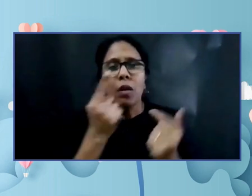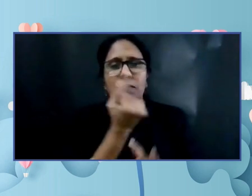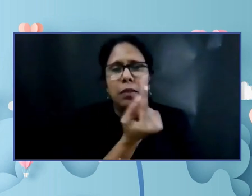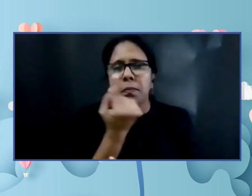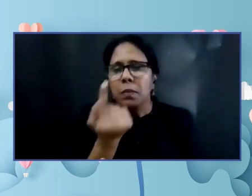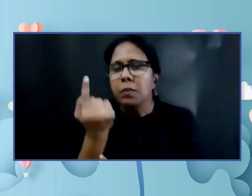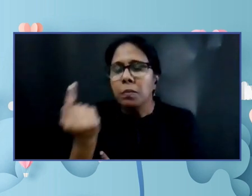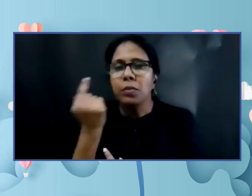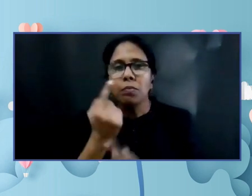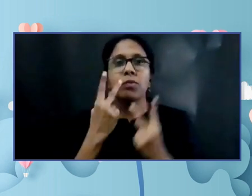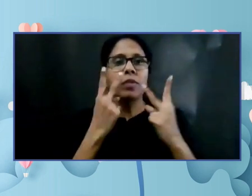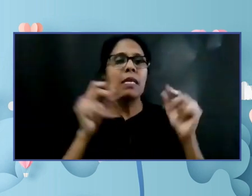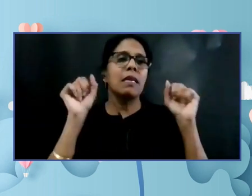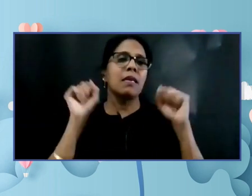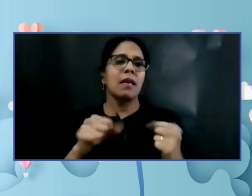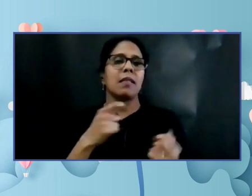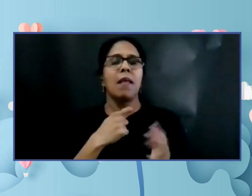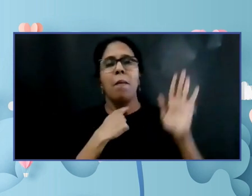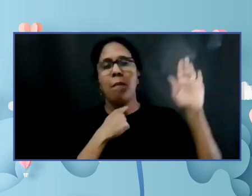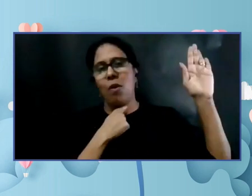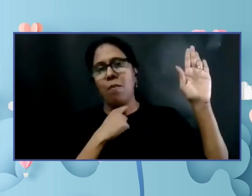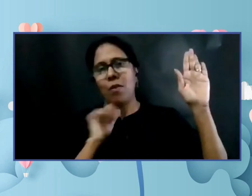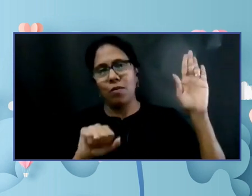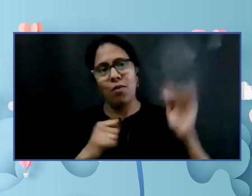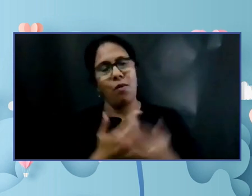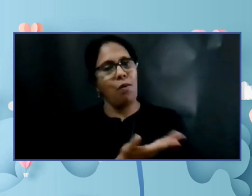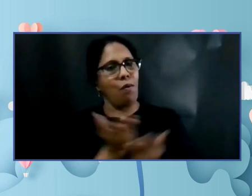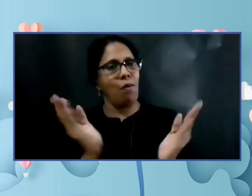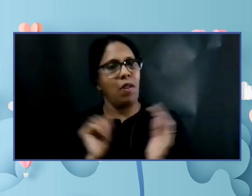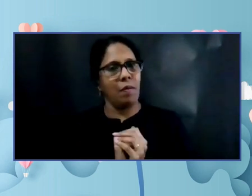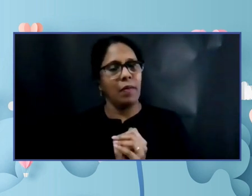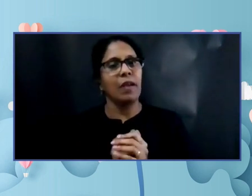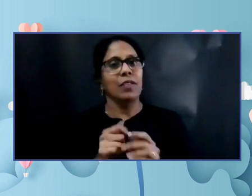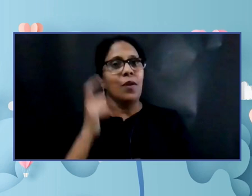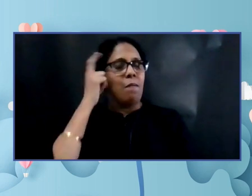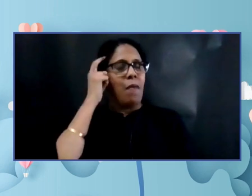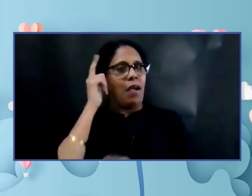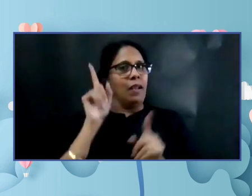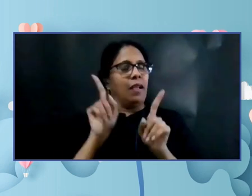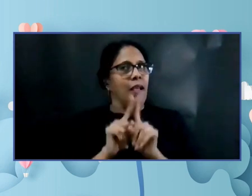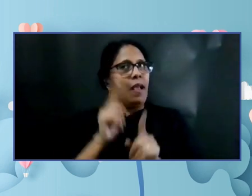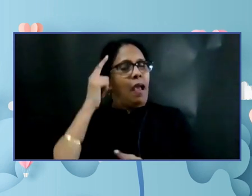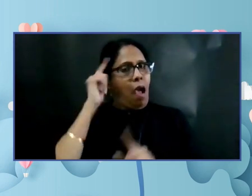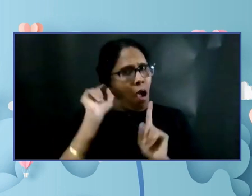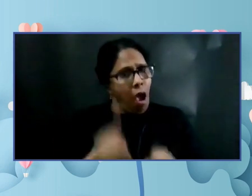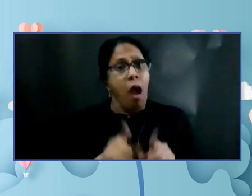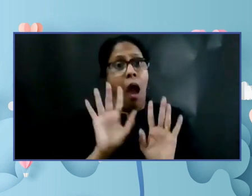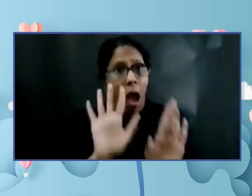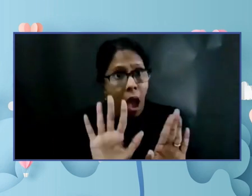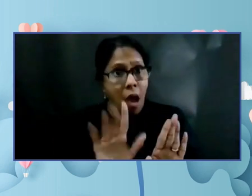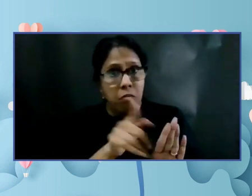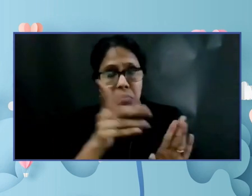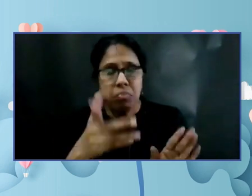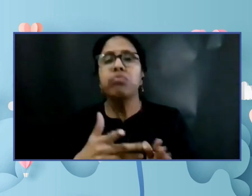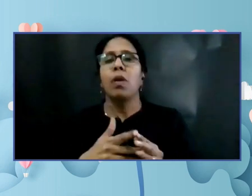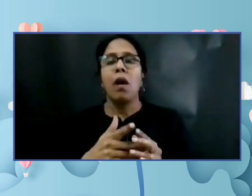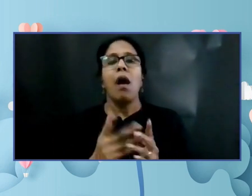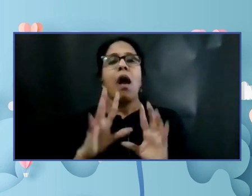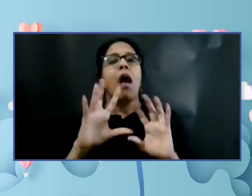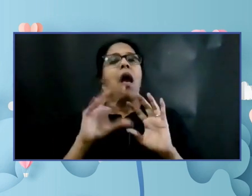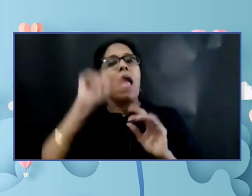And with that mindset, I think we can truly build an inclusive India, an inclusive